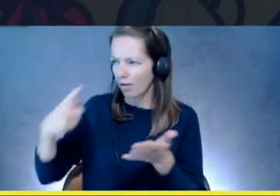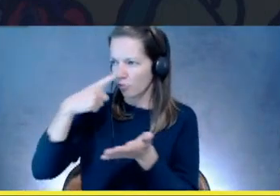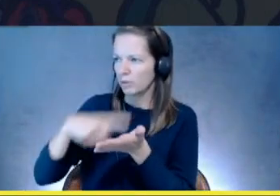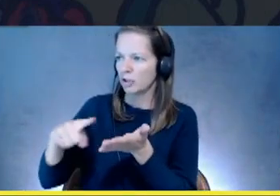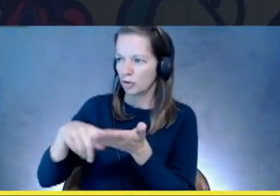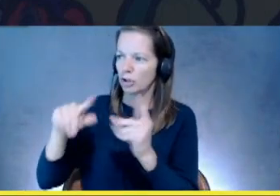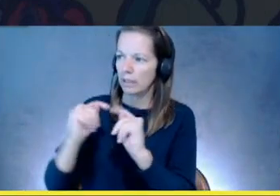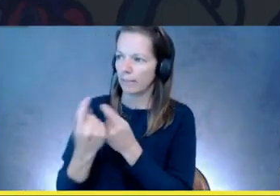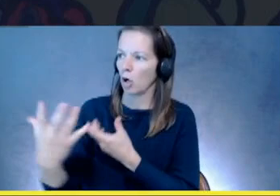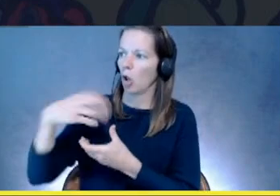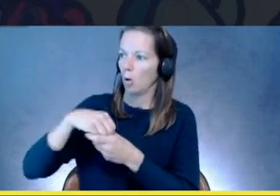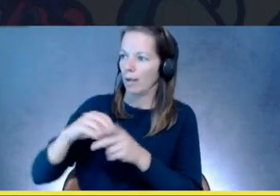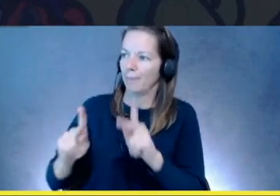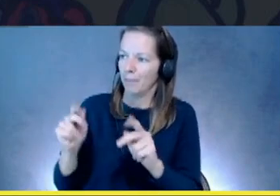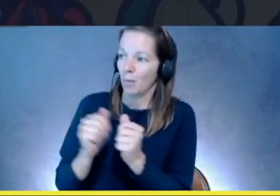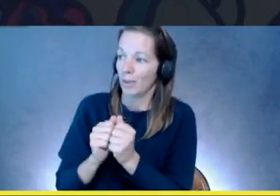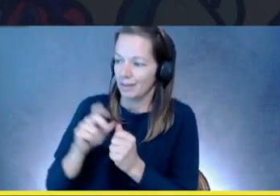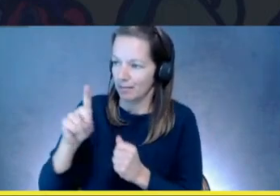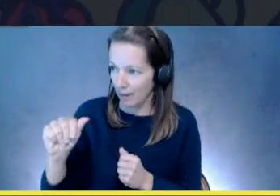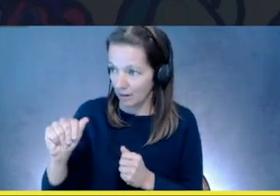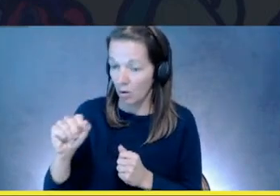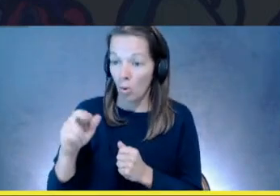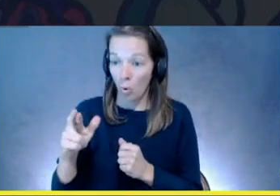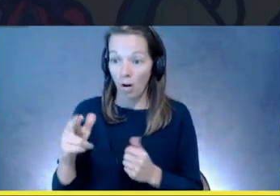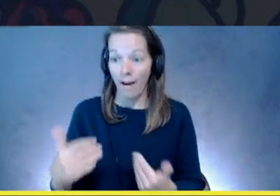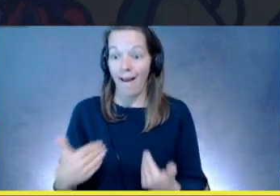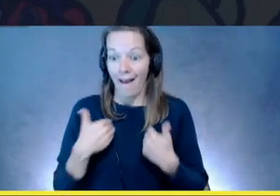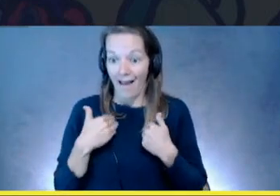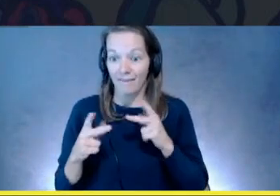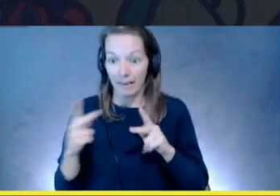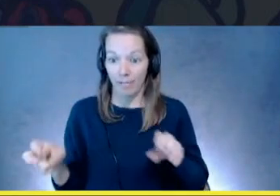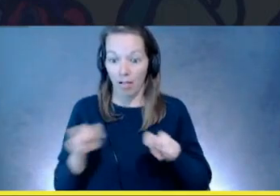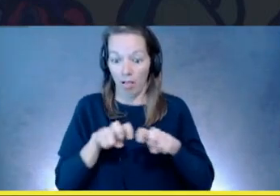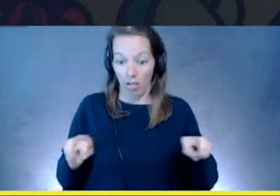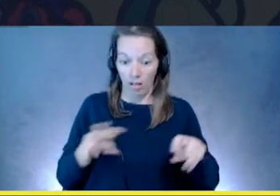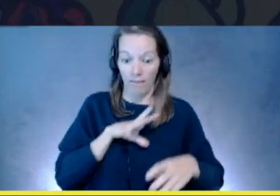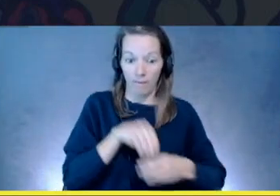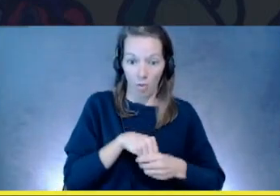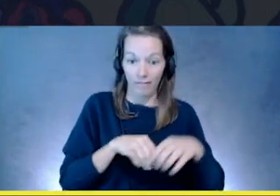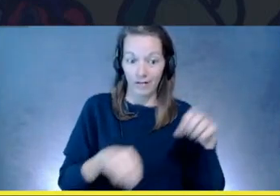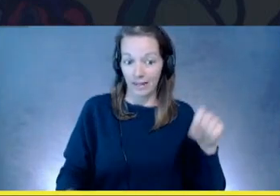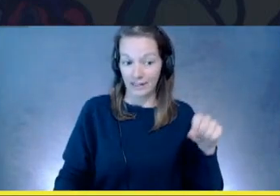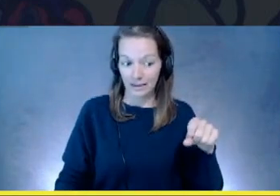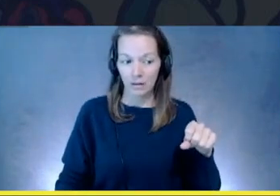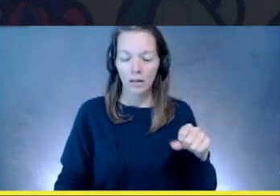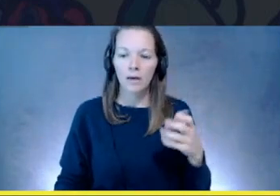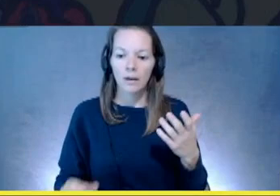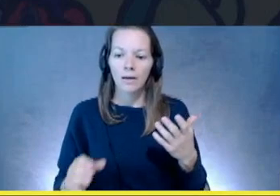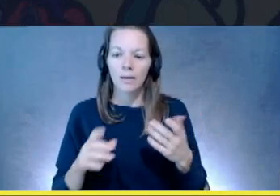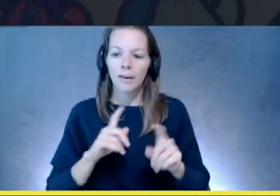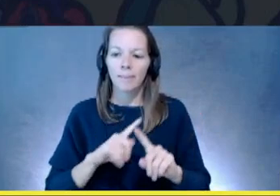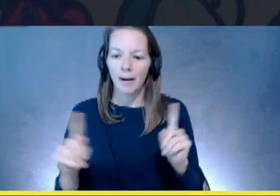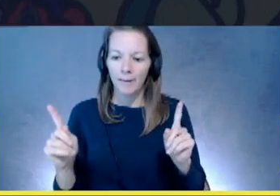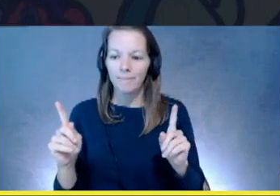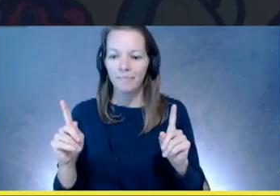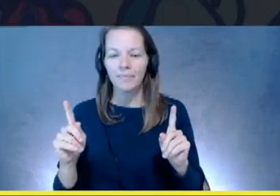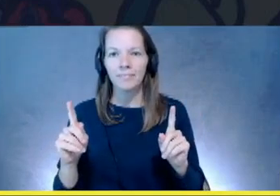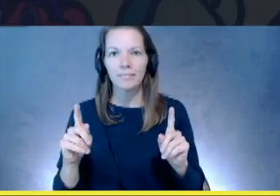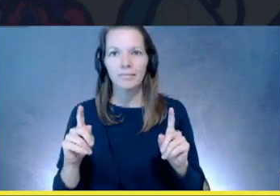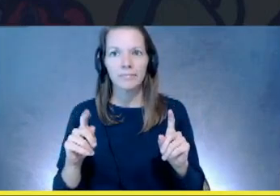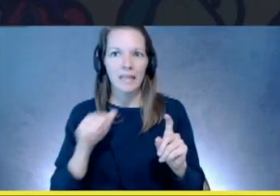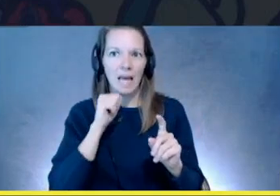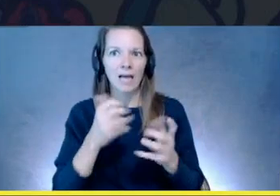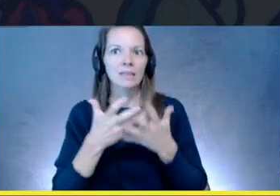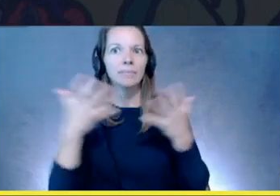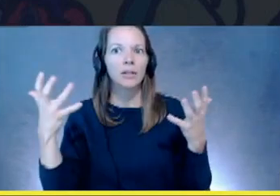individuals with disabilities and have individuals with disabilities on them. I think there's disparate access to opportunity for those